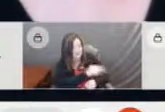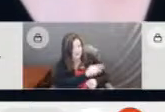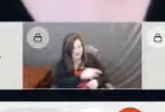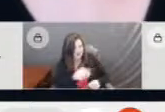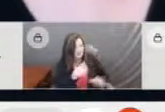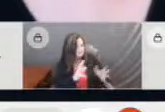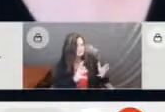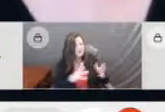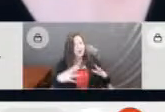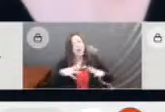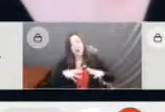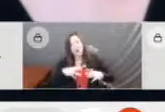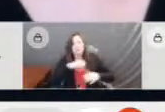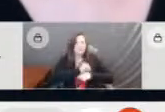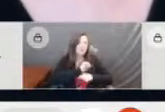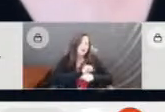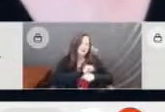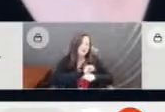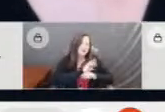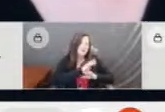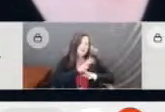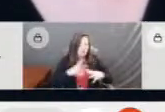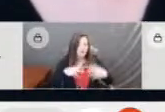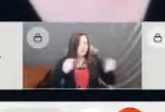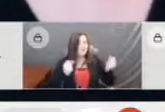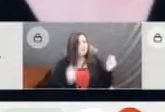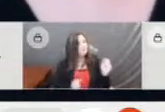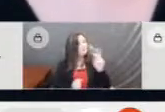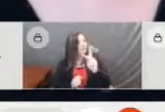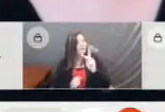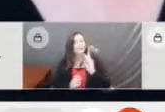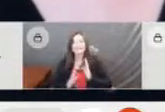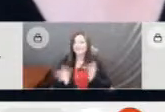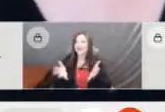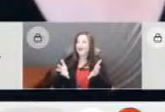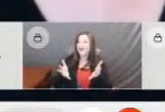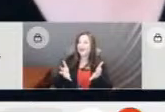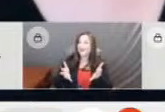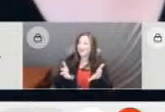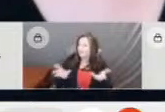for however long it's going to take, and then they're right back at work and they're fine.